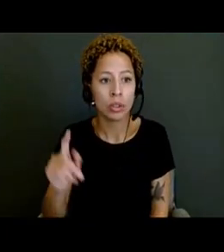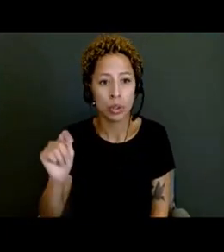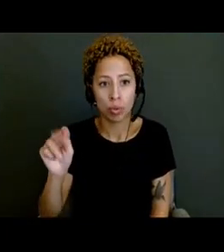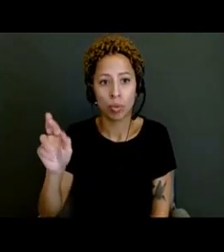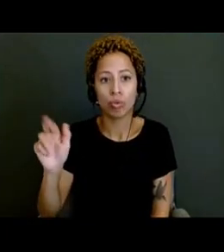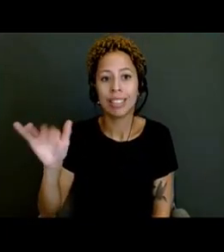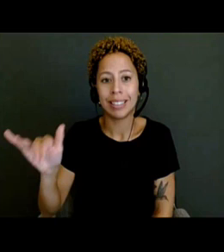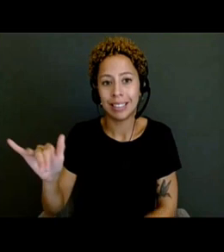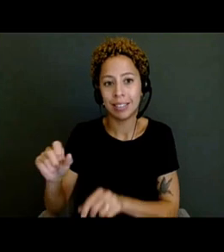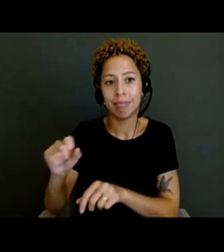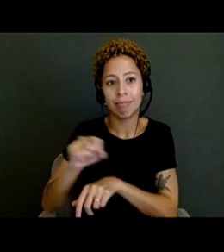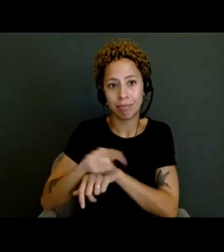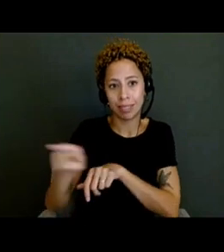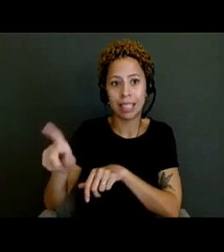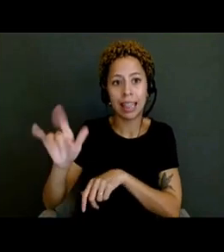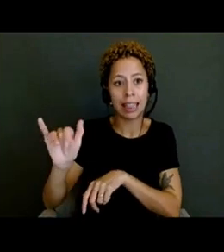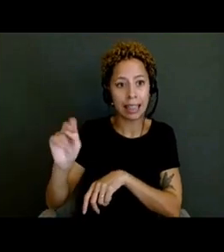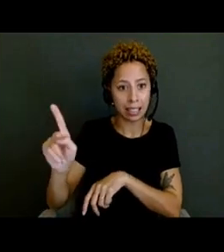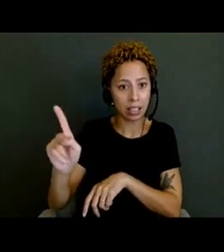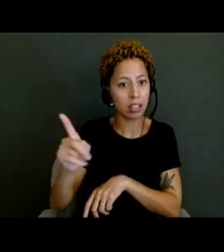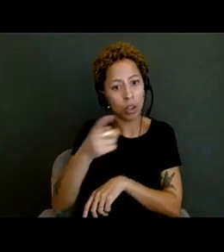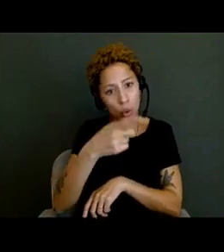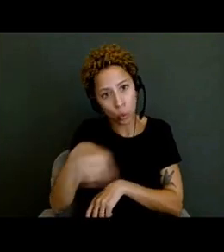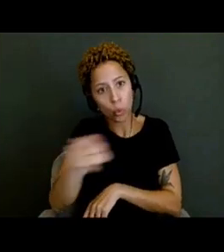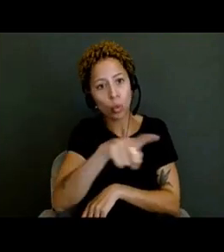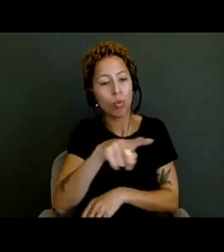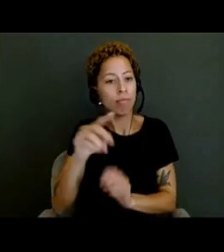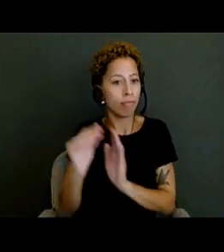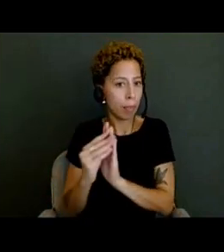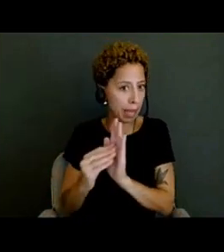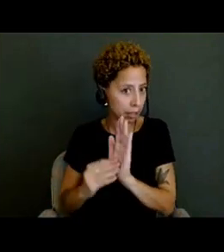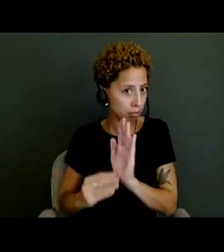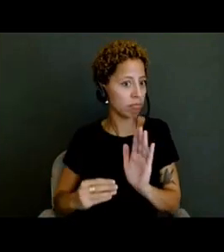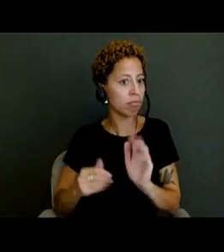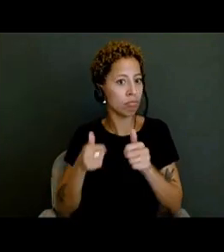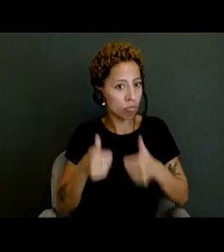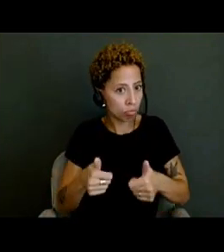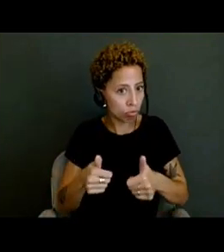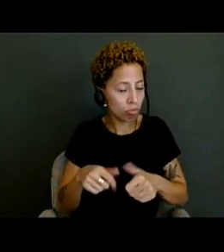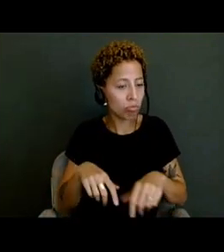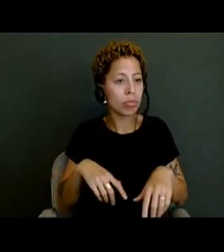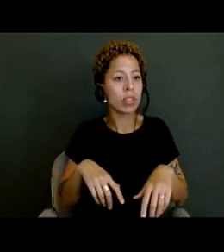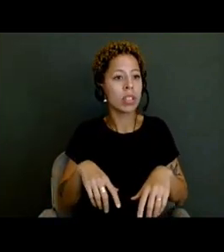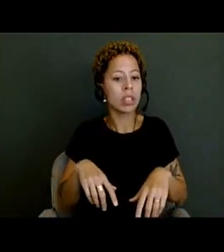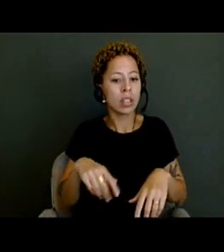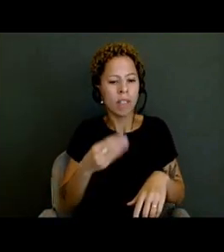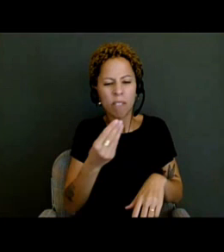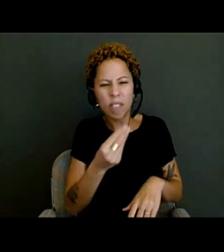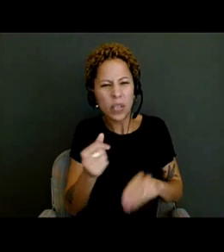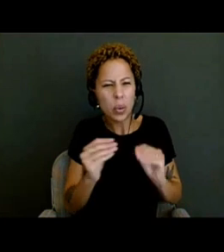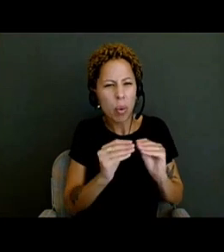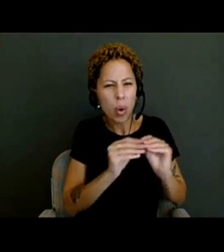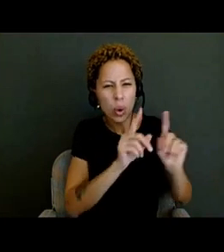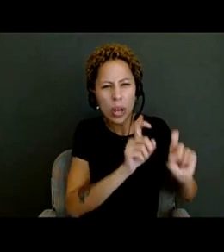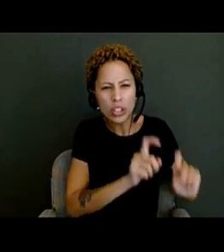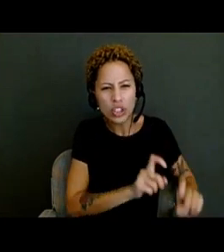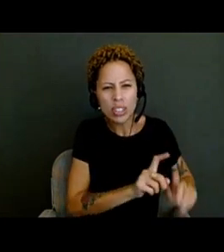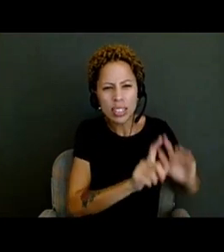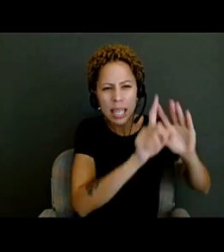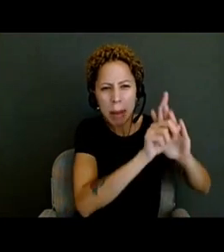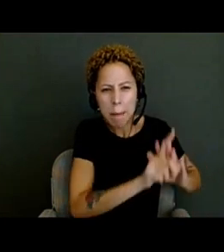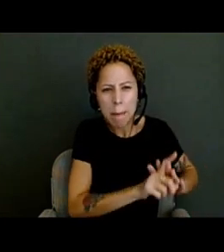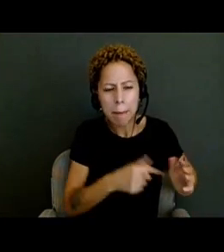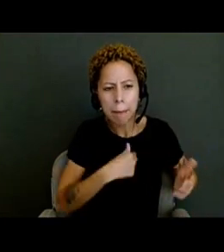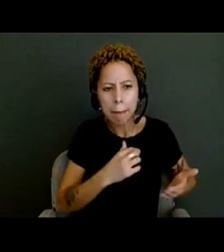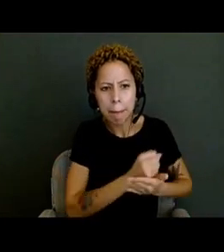with you for the feedback form, feel free to fill it out. But in the meantime, I'm going to see if I can answer or we can answer any of the other questions that came in.